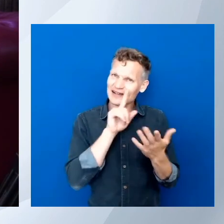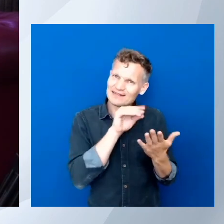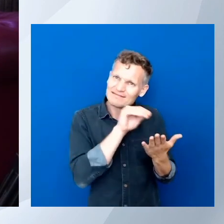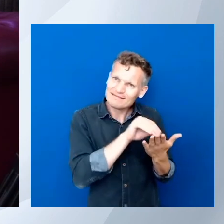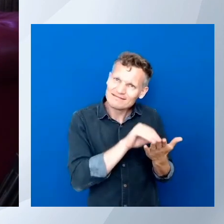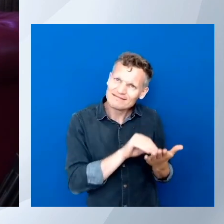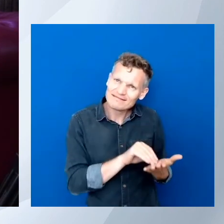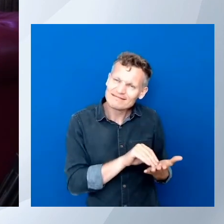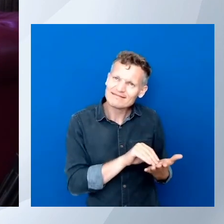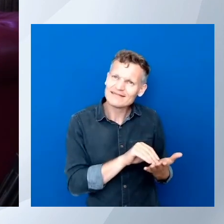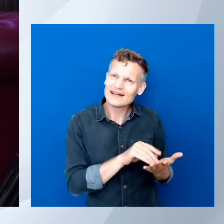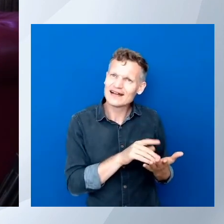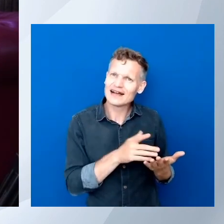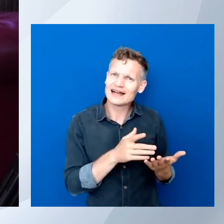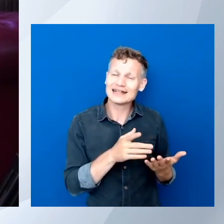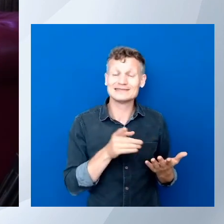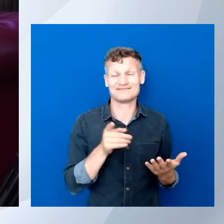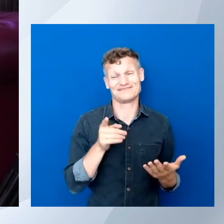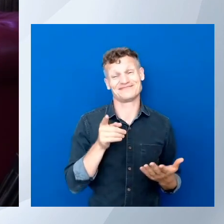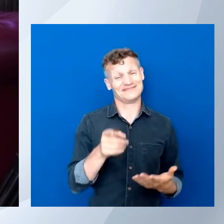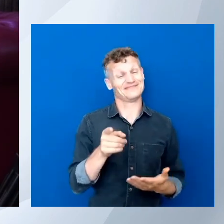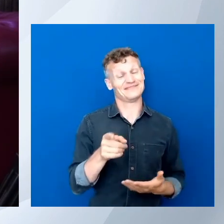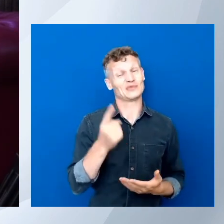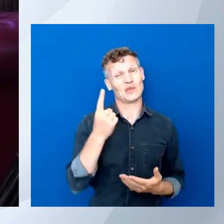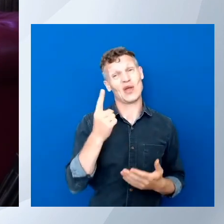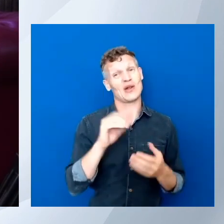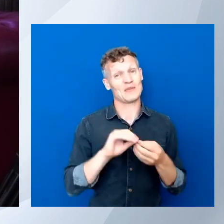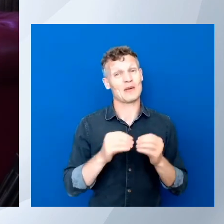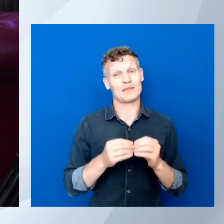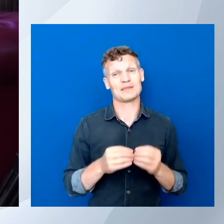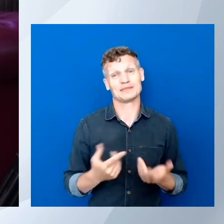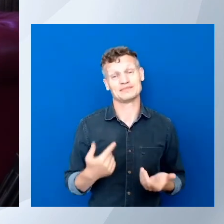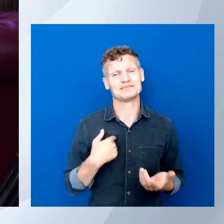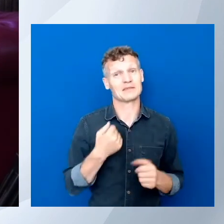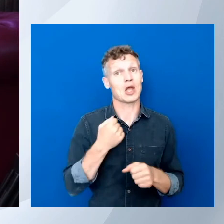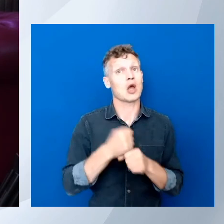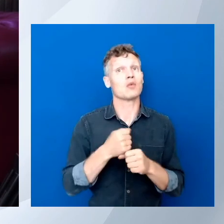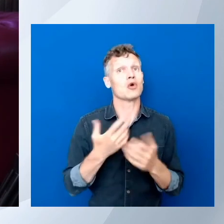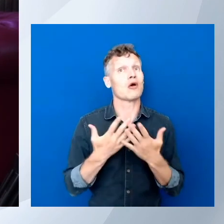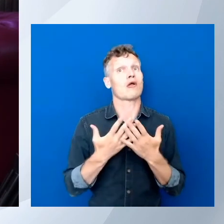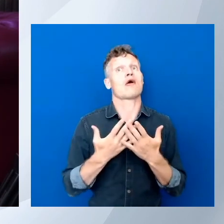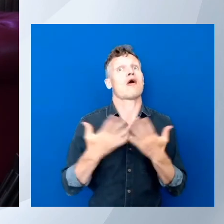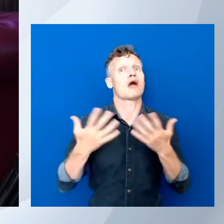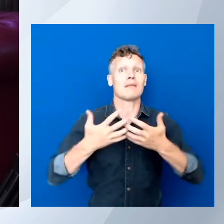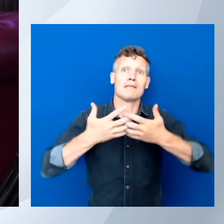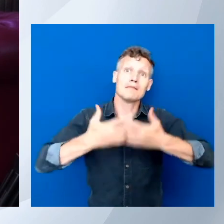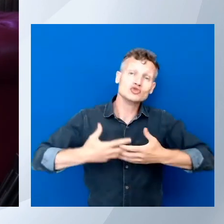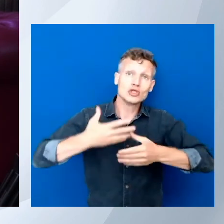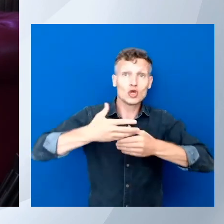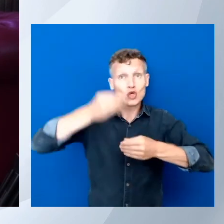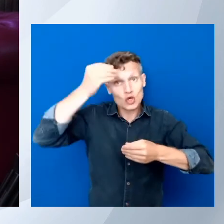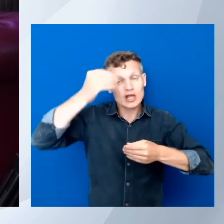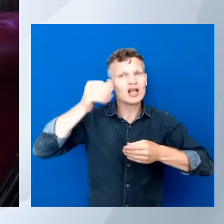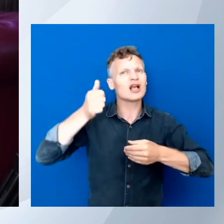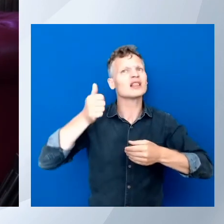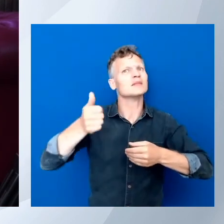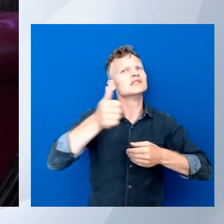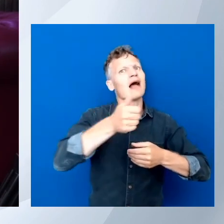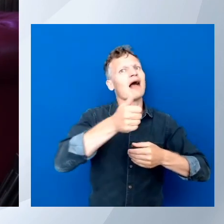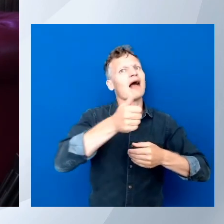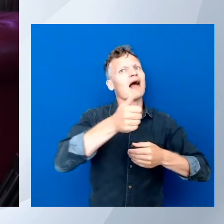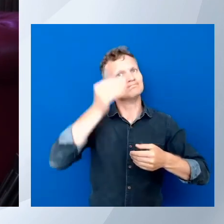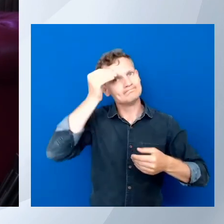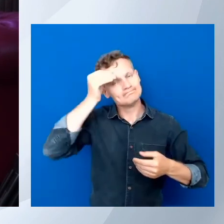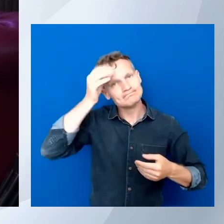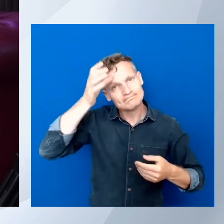the problems. I work a lot with machine learning engineers and data scientists that send me zip files over the mail